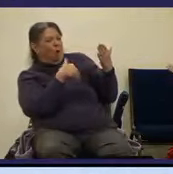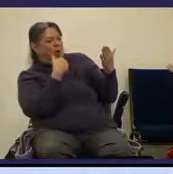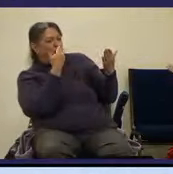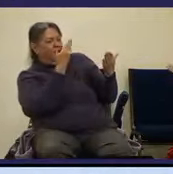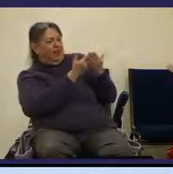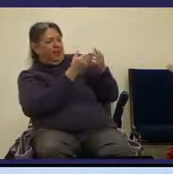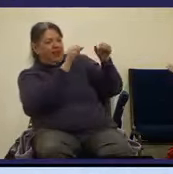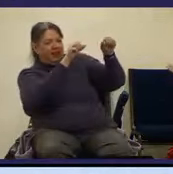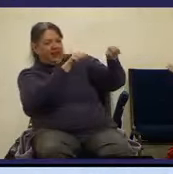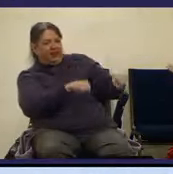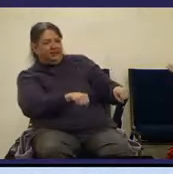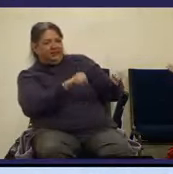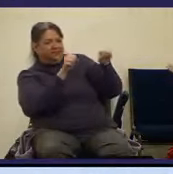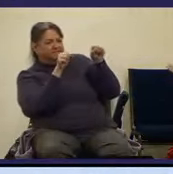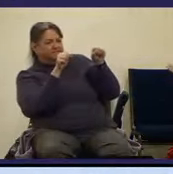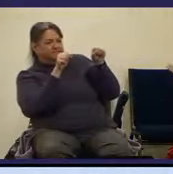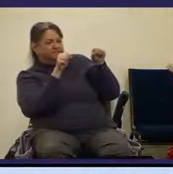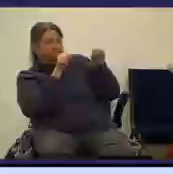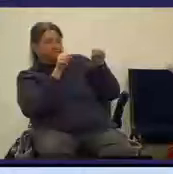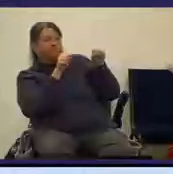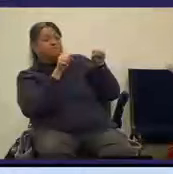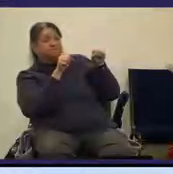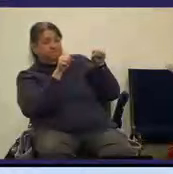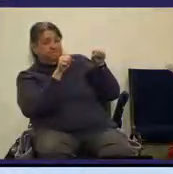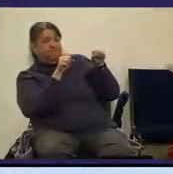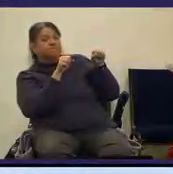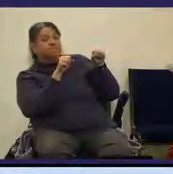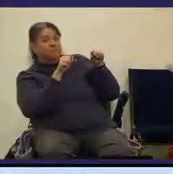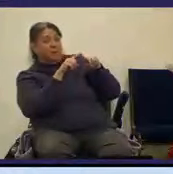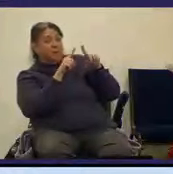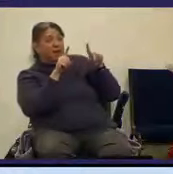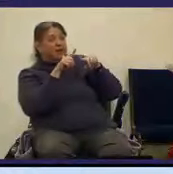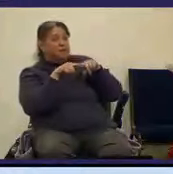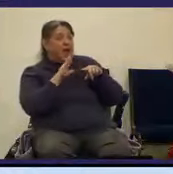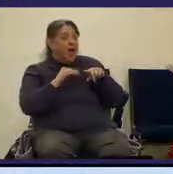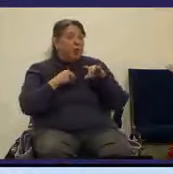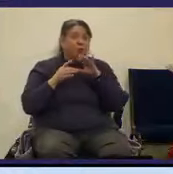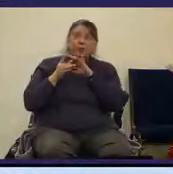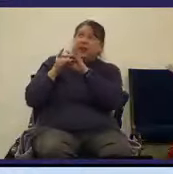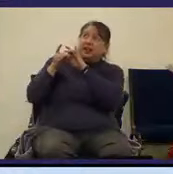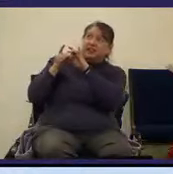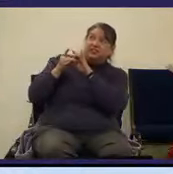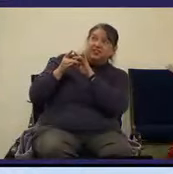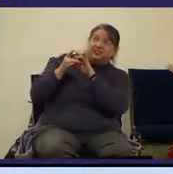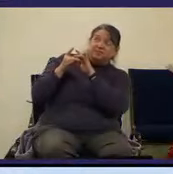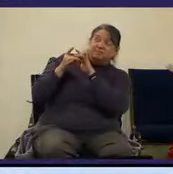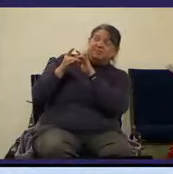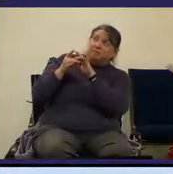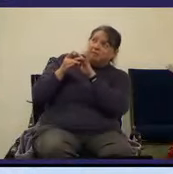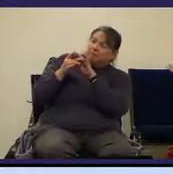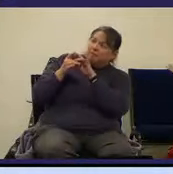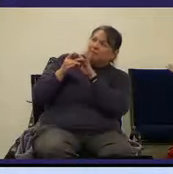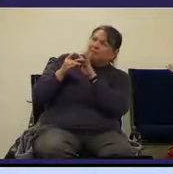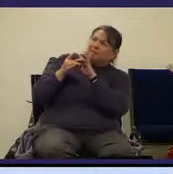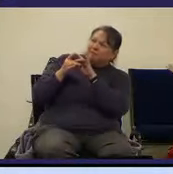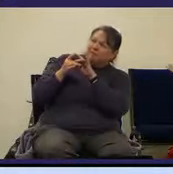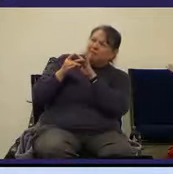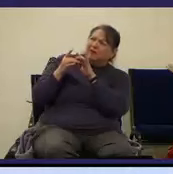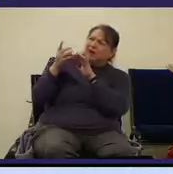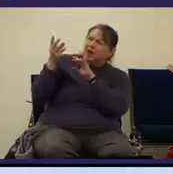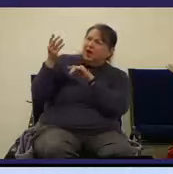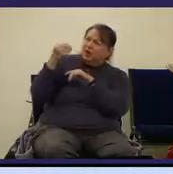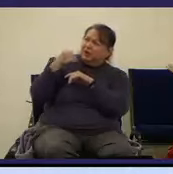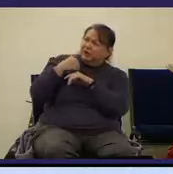a lot of it depends where we're at with God, being in the right place with God, doing the little things we need to do, spiritual aerobics. But nonetheless, we have been given